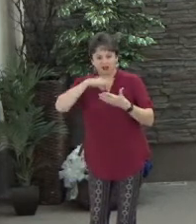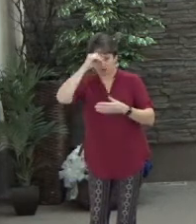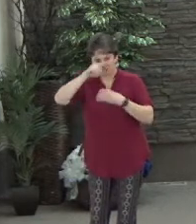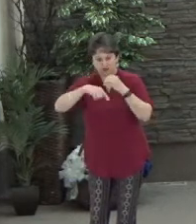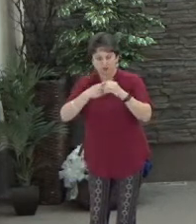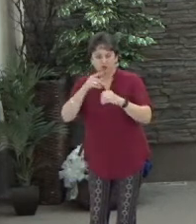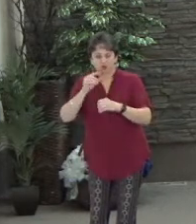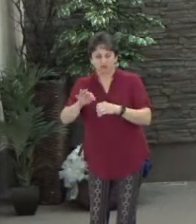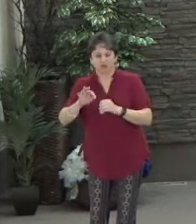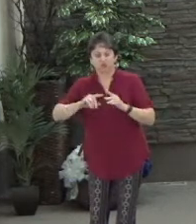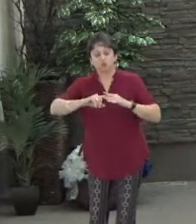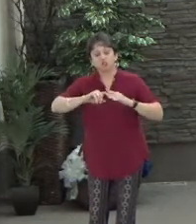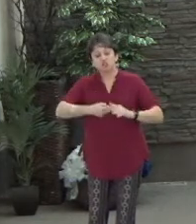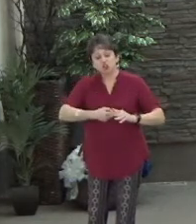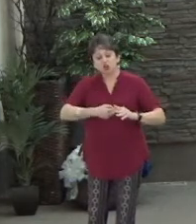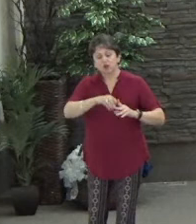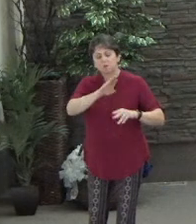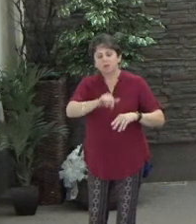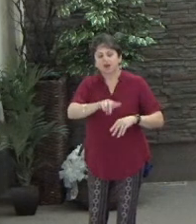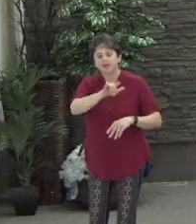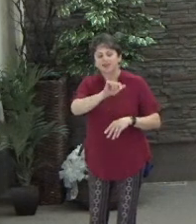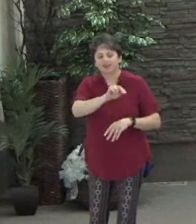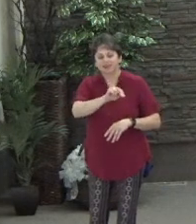Great Falls was started by Lynn Anderson.